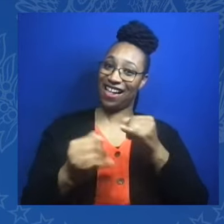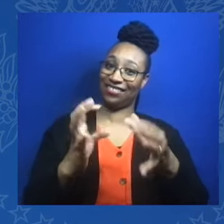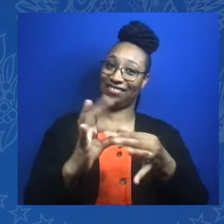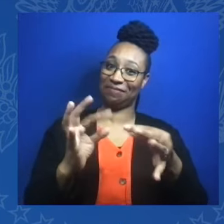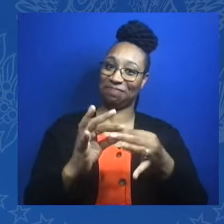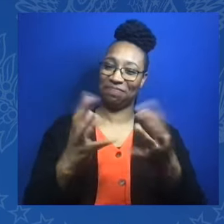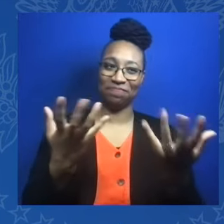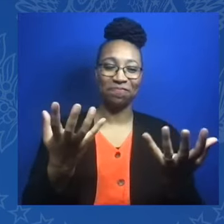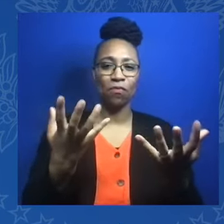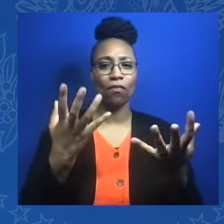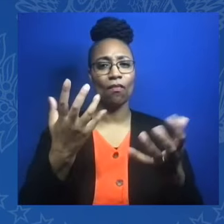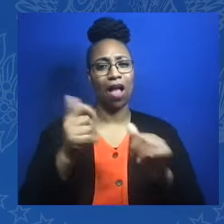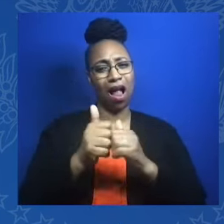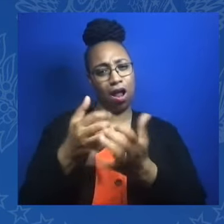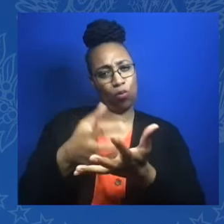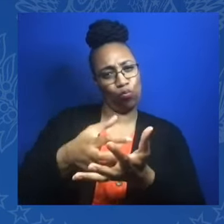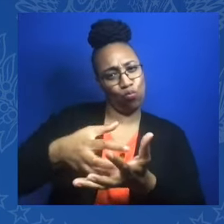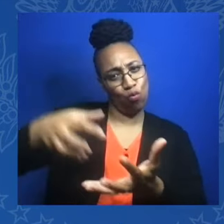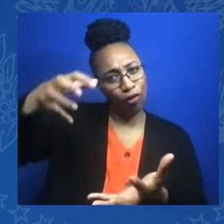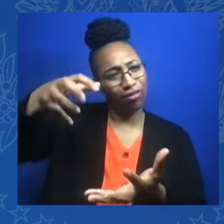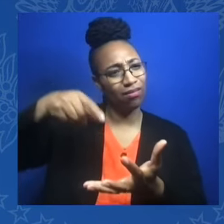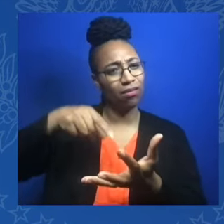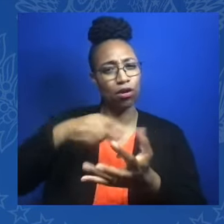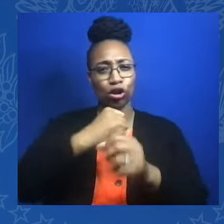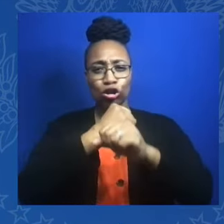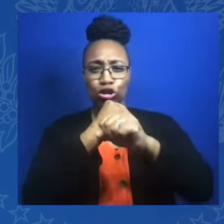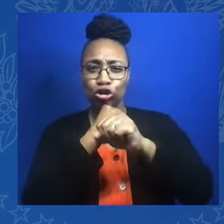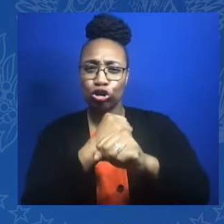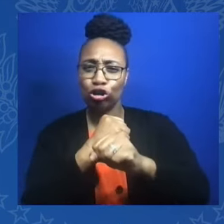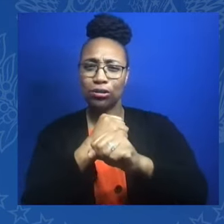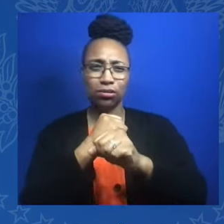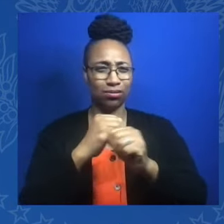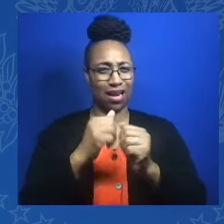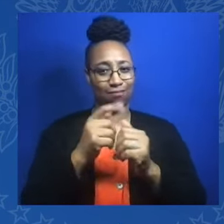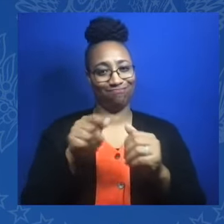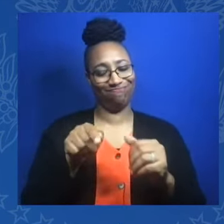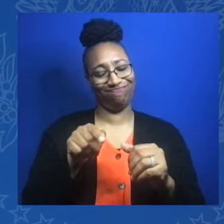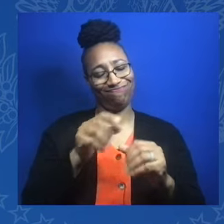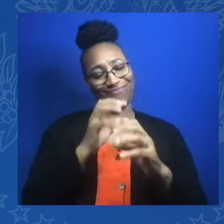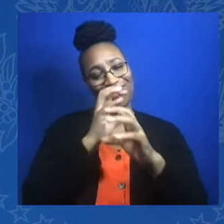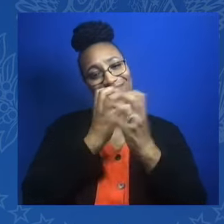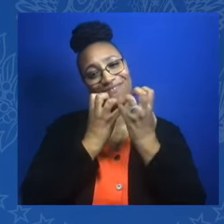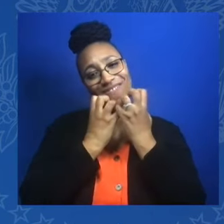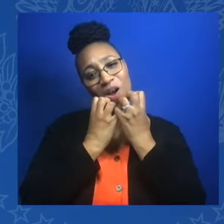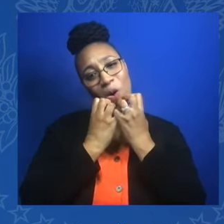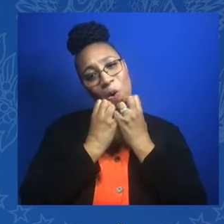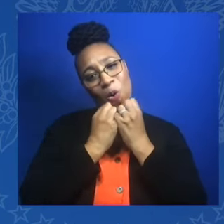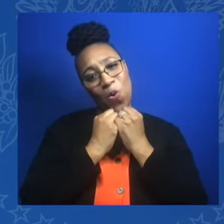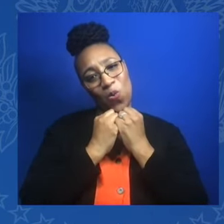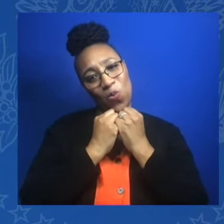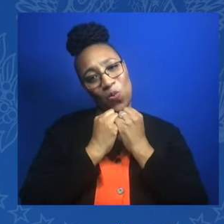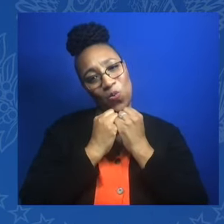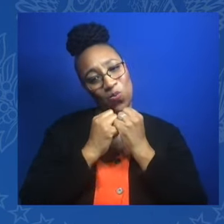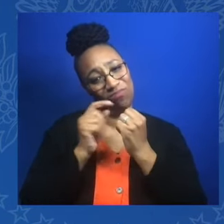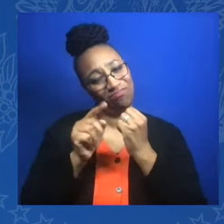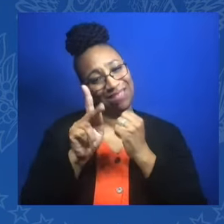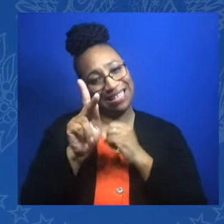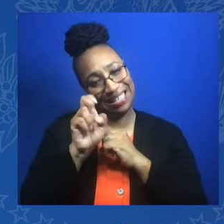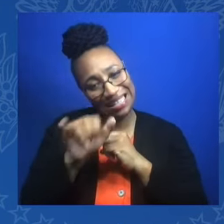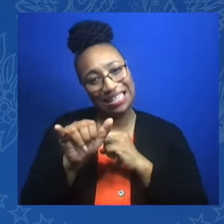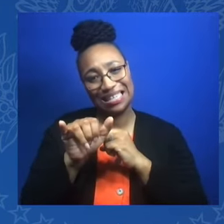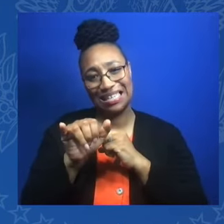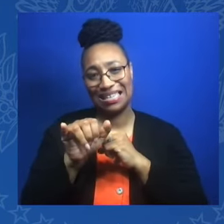values, literally the linchpin holding everything else together, welcoming refugees and seeking asylum